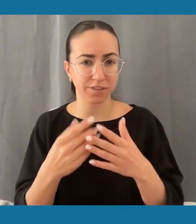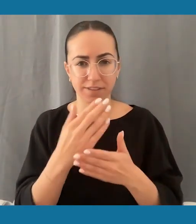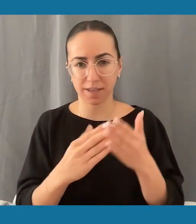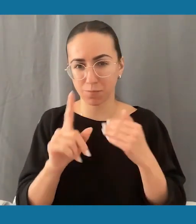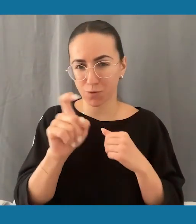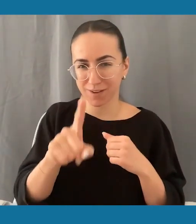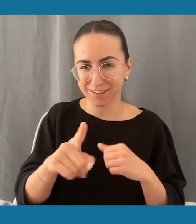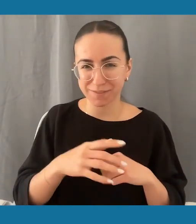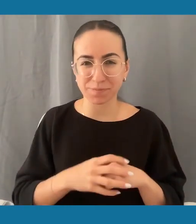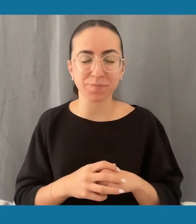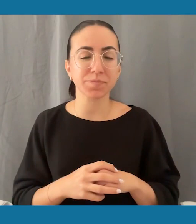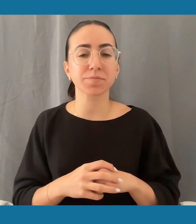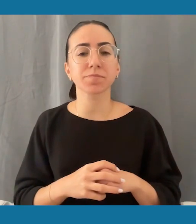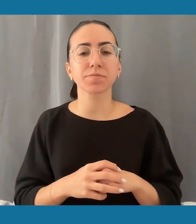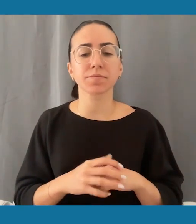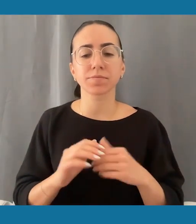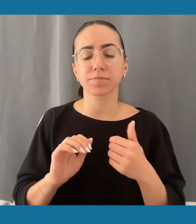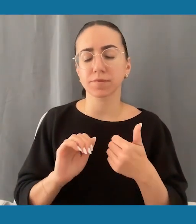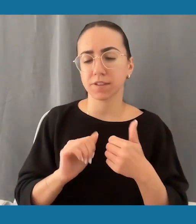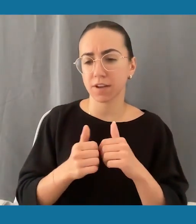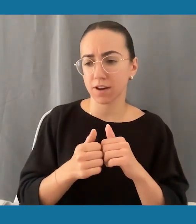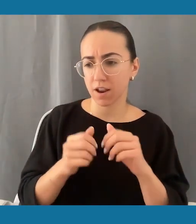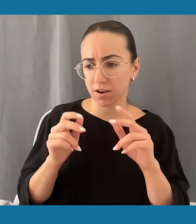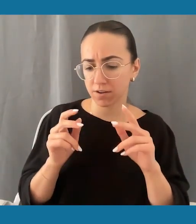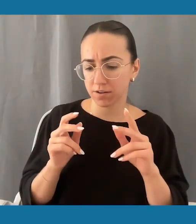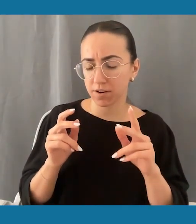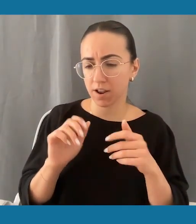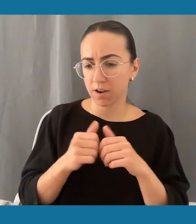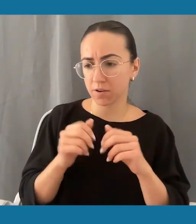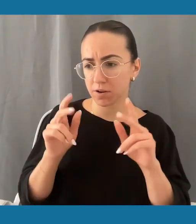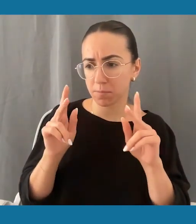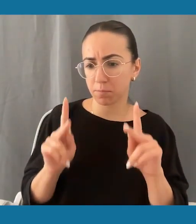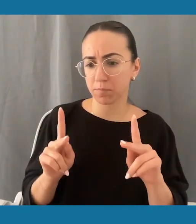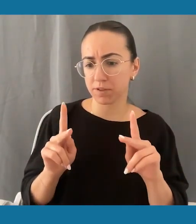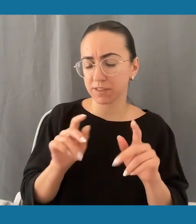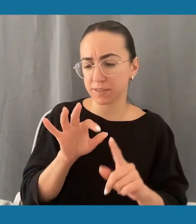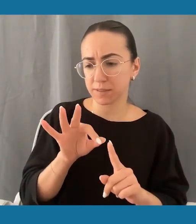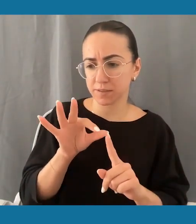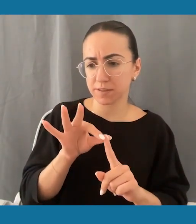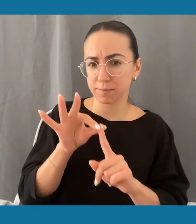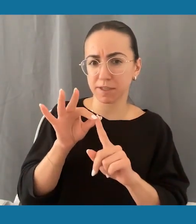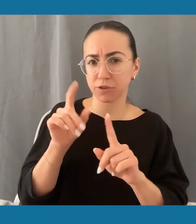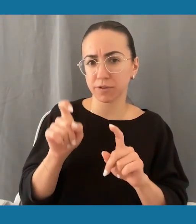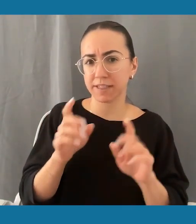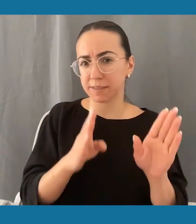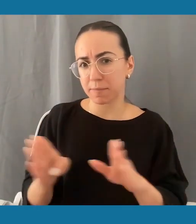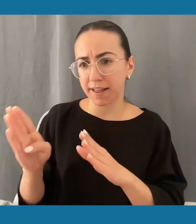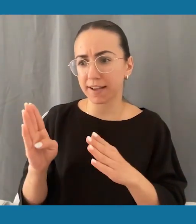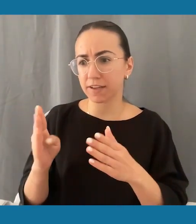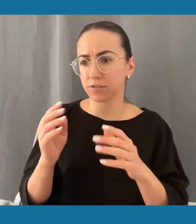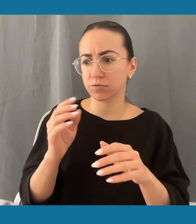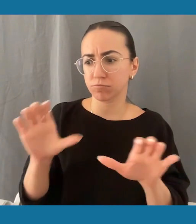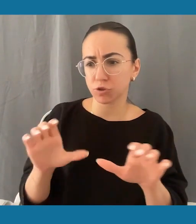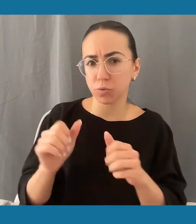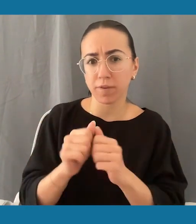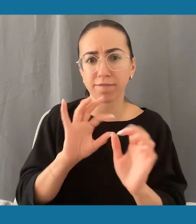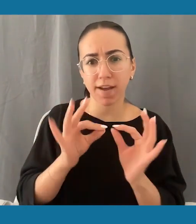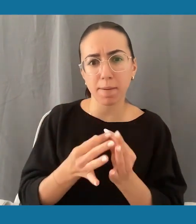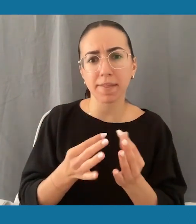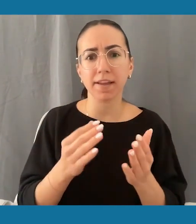find an attorney that specializes in special needs planning to work with their family or their loved one? There